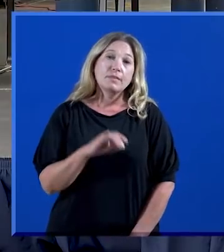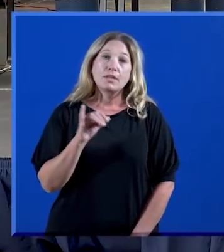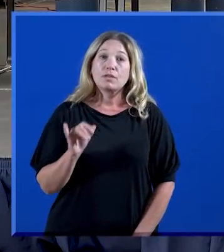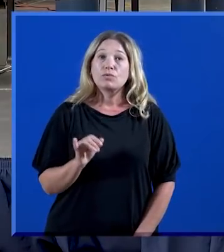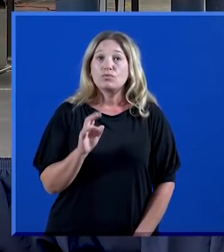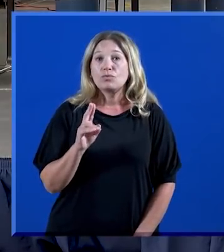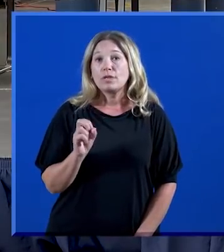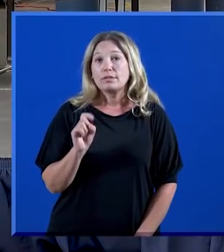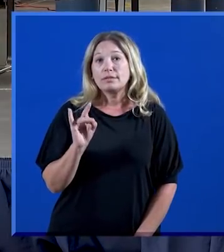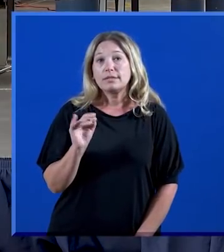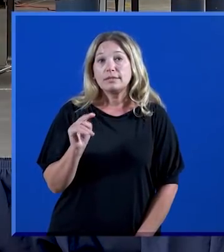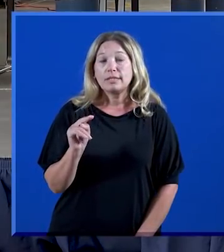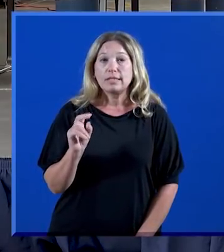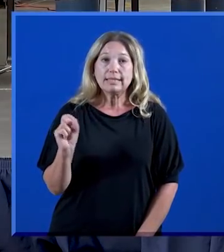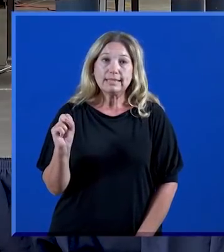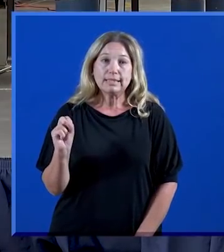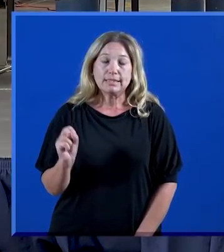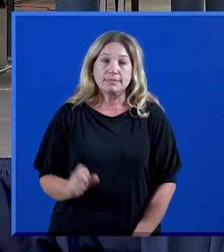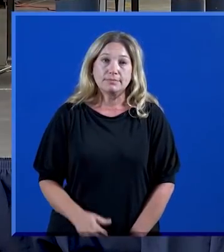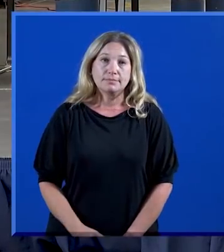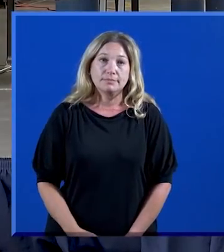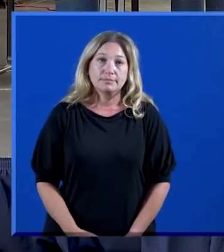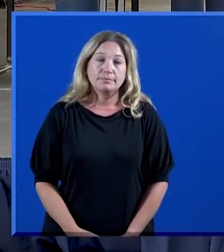Justin Steed.